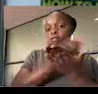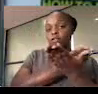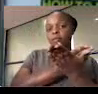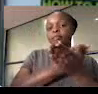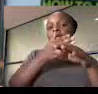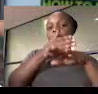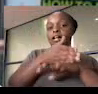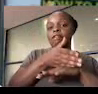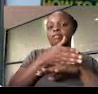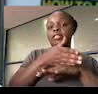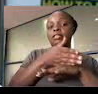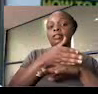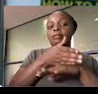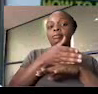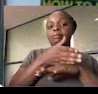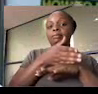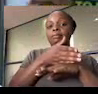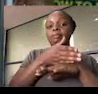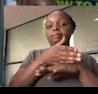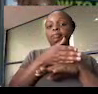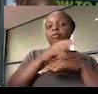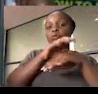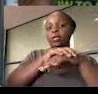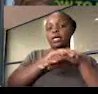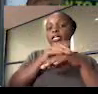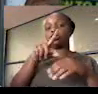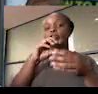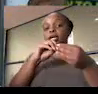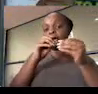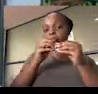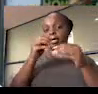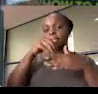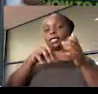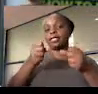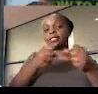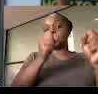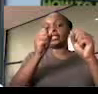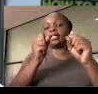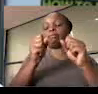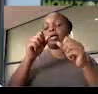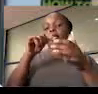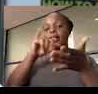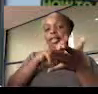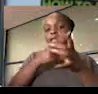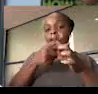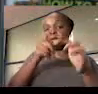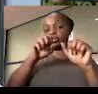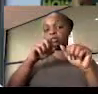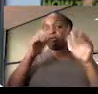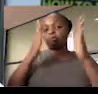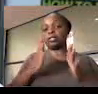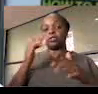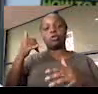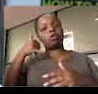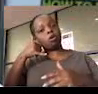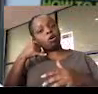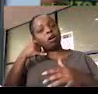200 shillings. You register by, you send the money through M-Pesa. You go to Lipa na